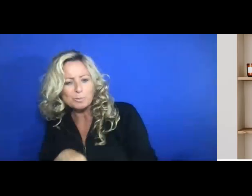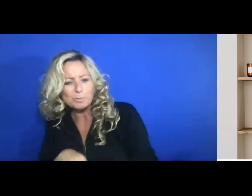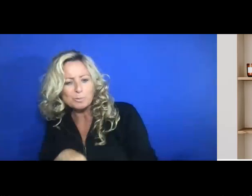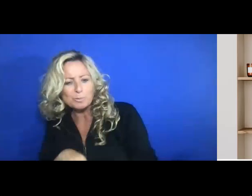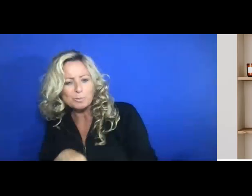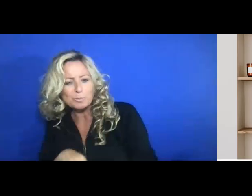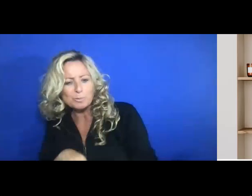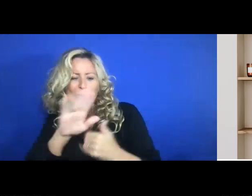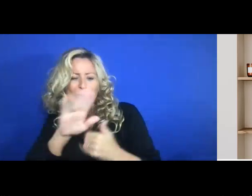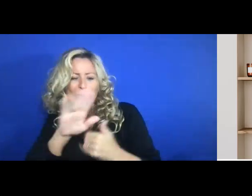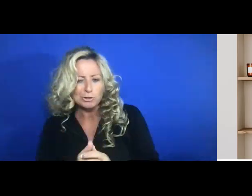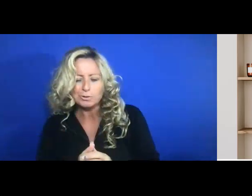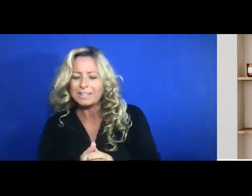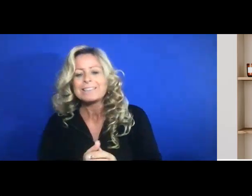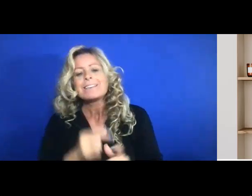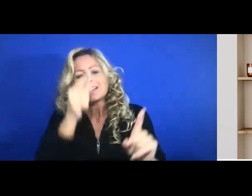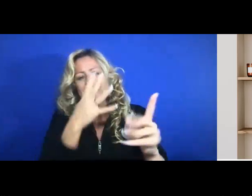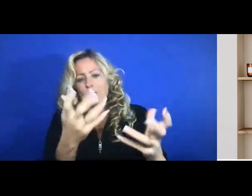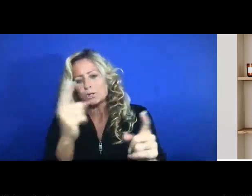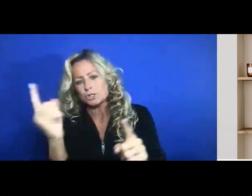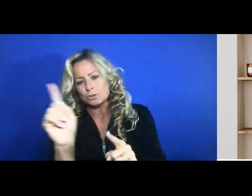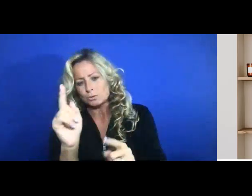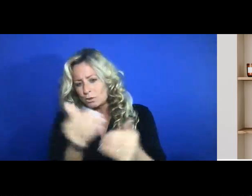of responding to the issue.